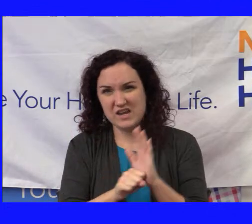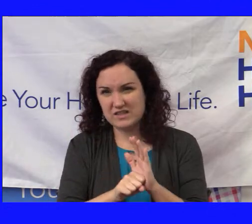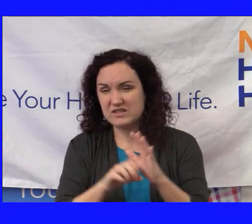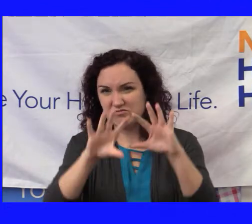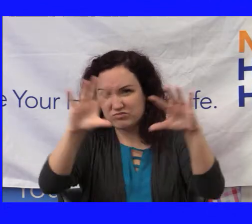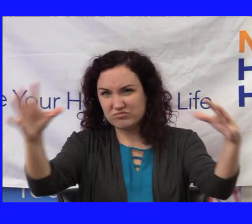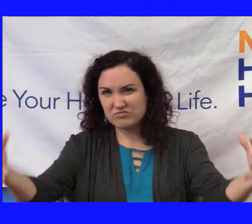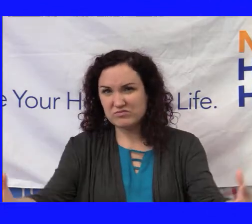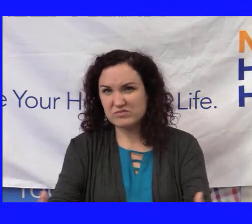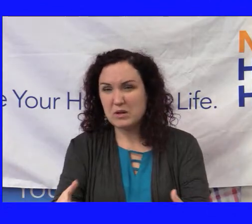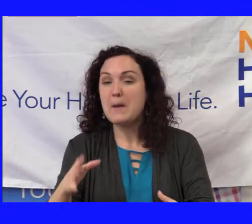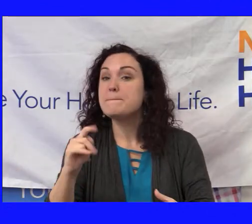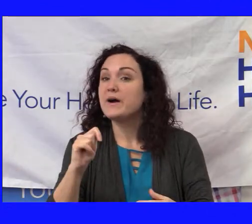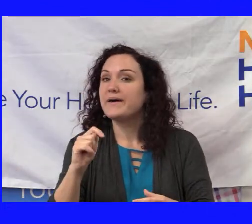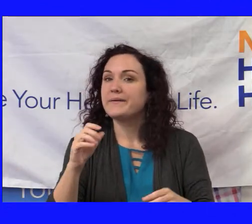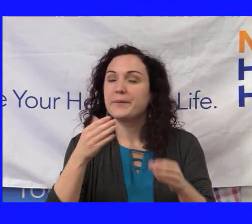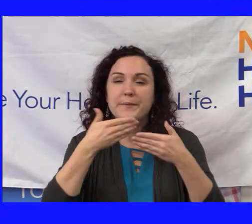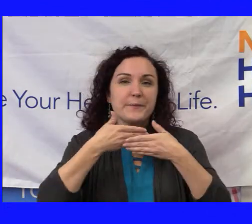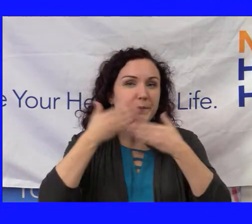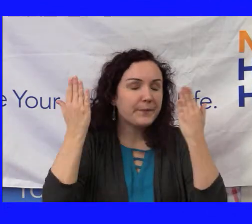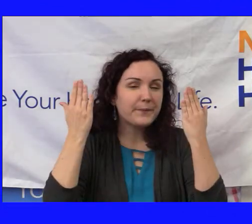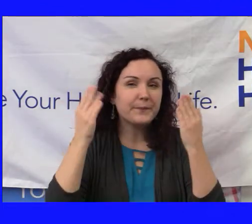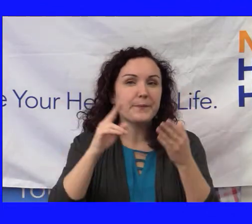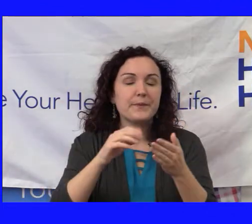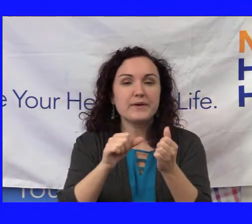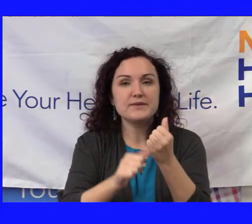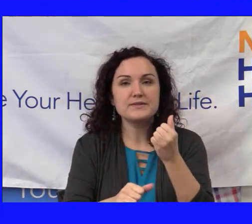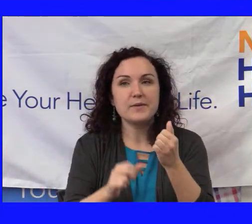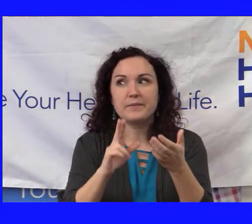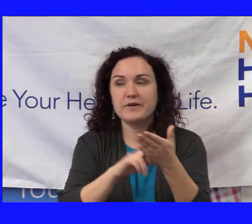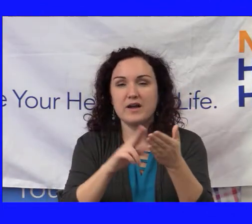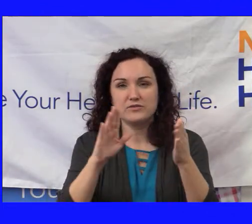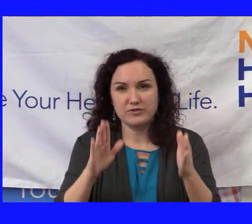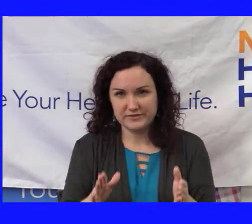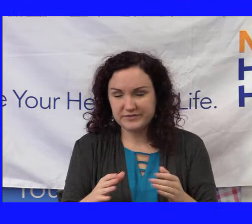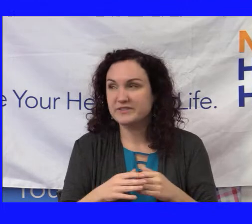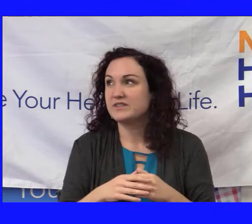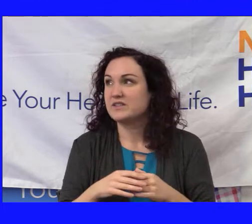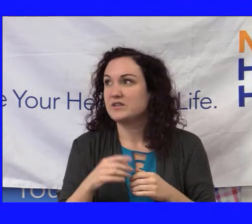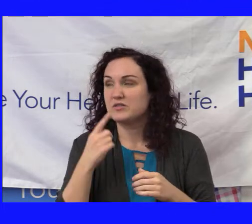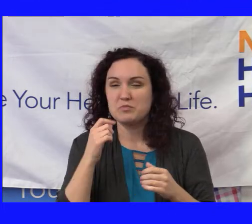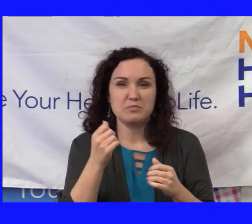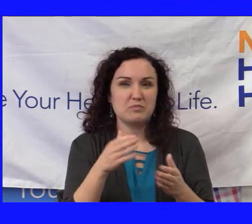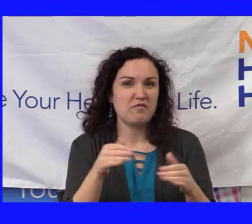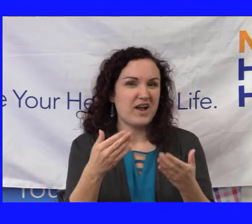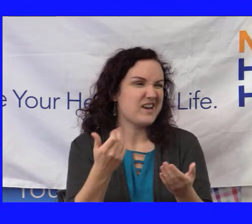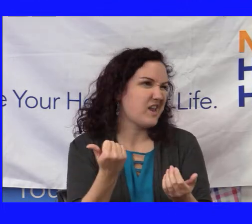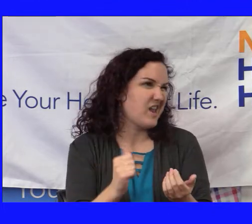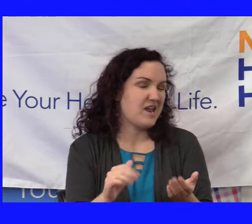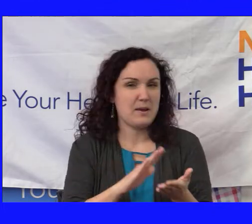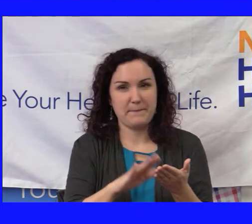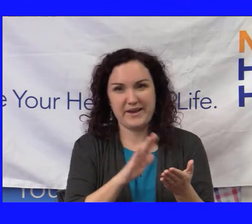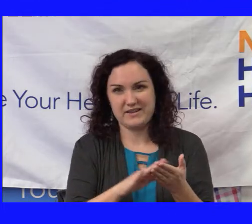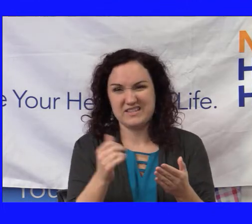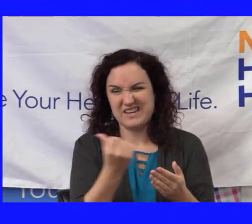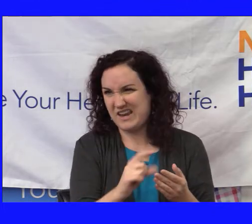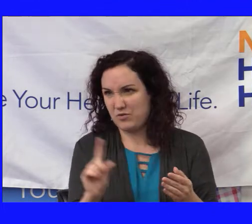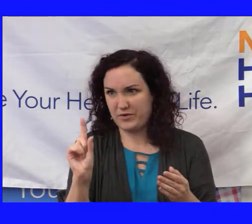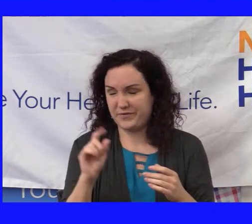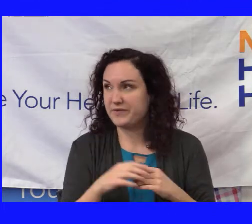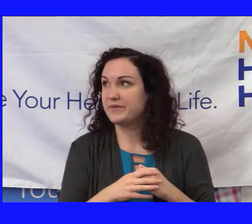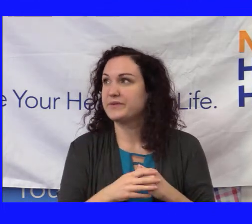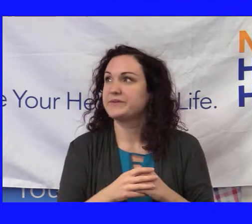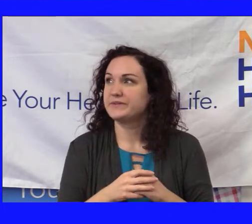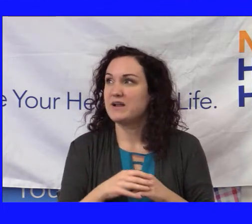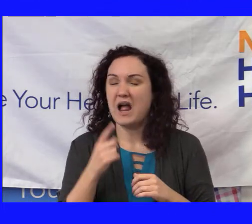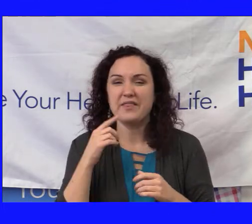not have any sub-consultant to provide any maintenance in anywhere where they present. And I think it should be an